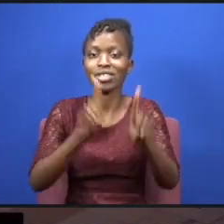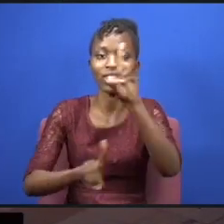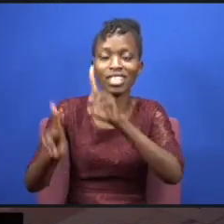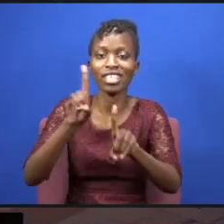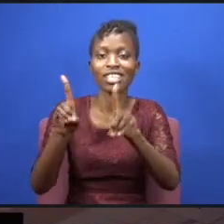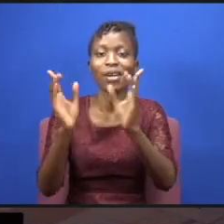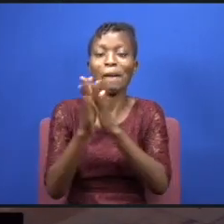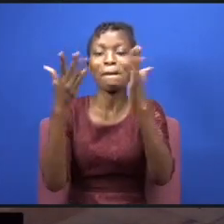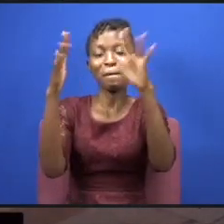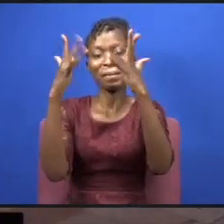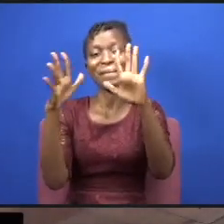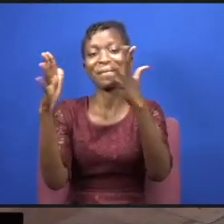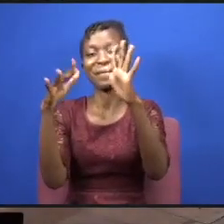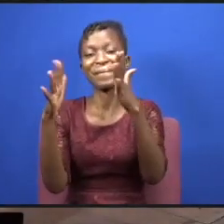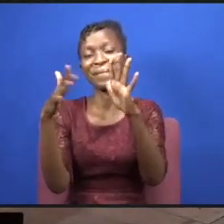vigelegele.